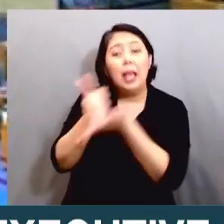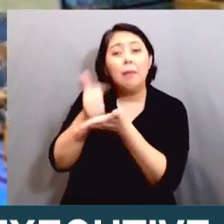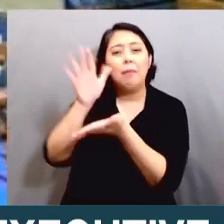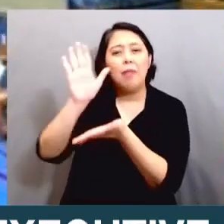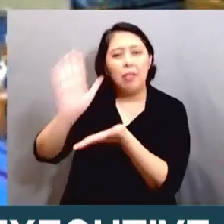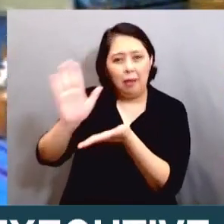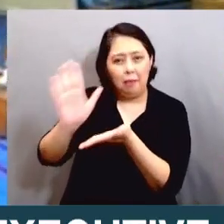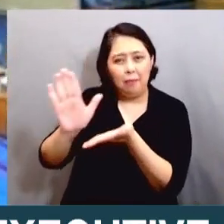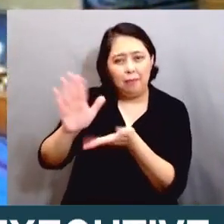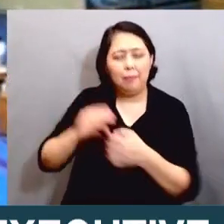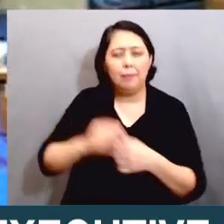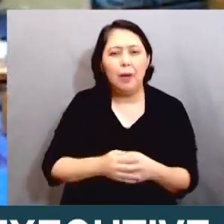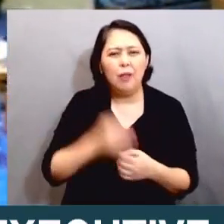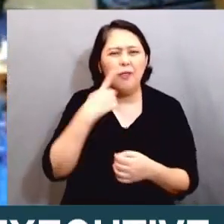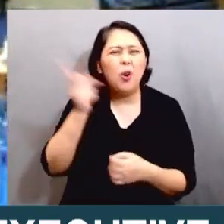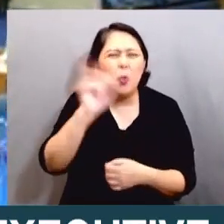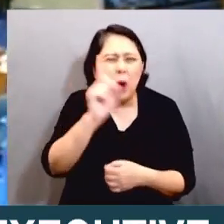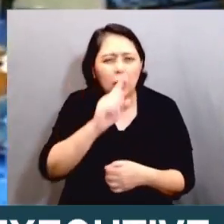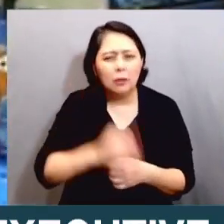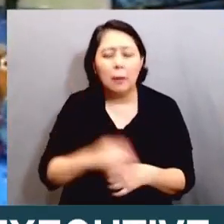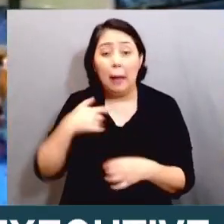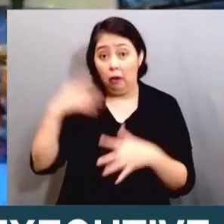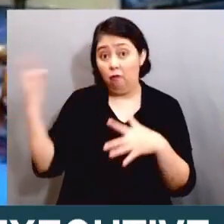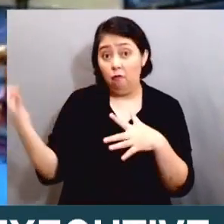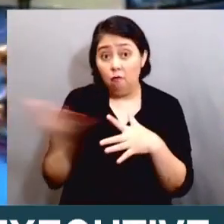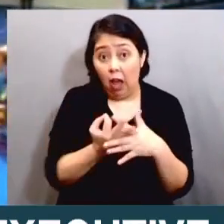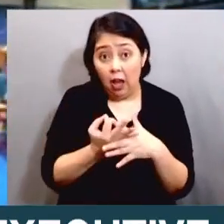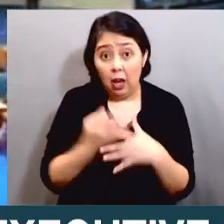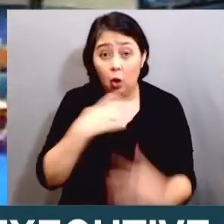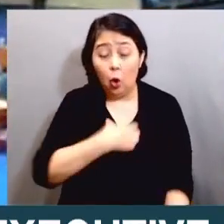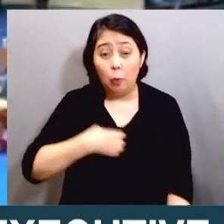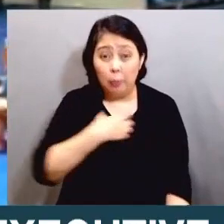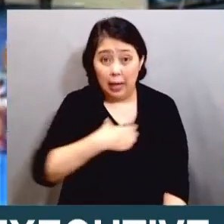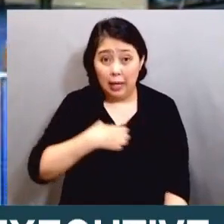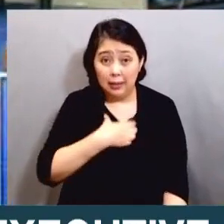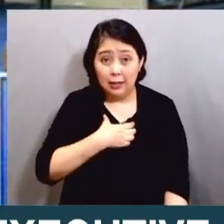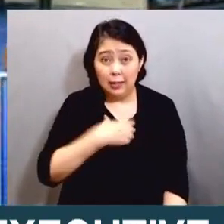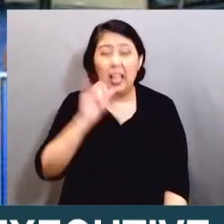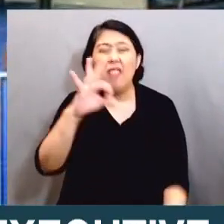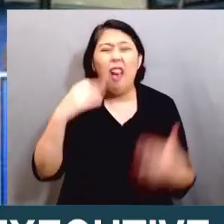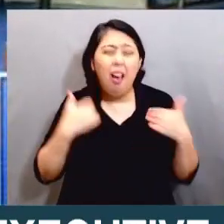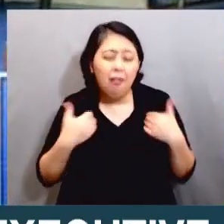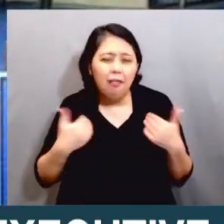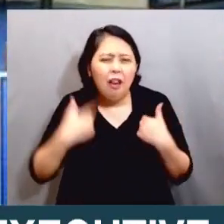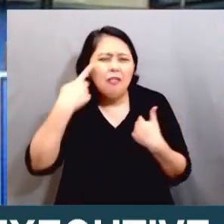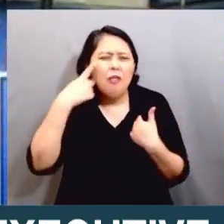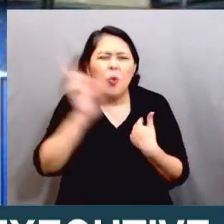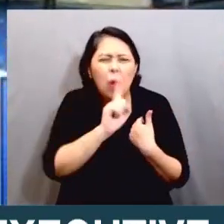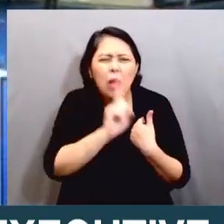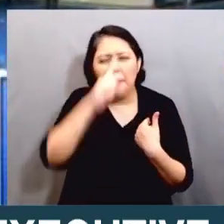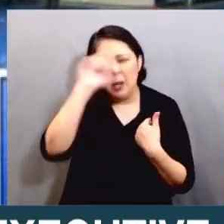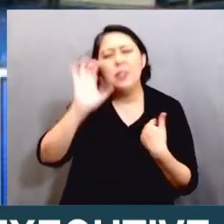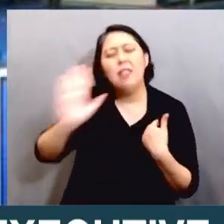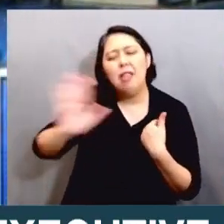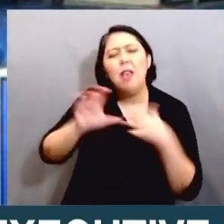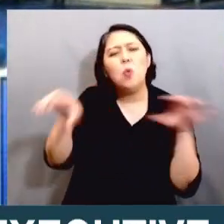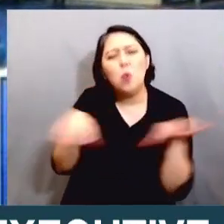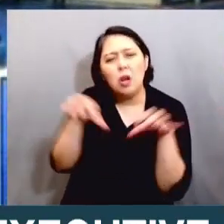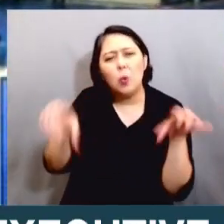incidents related to the performance of official duty.